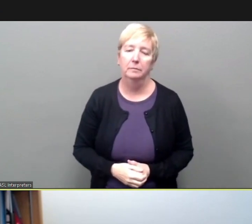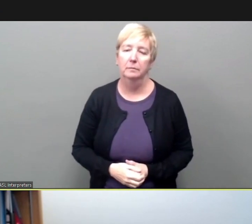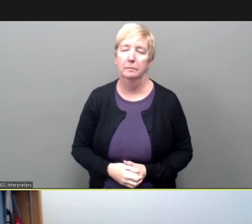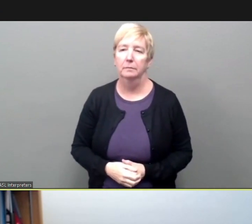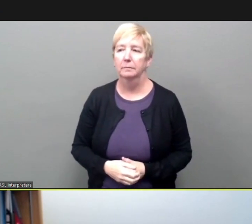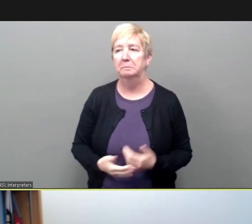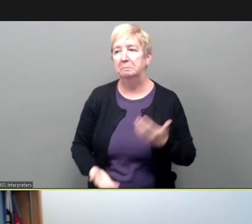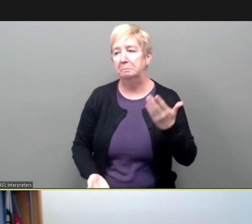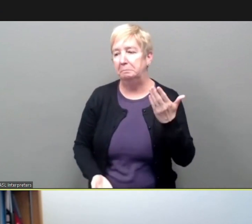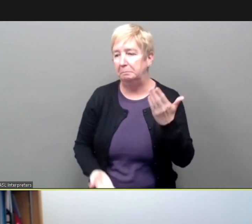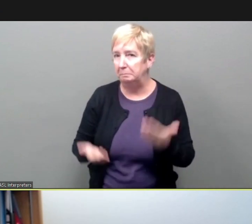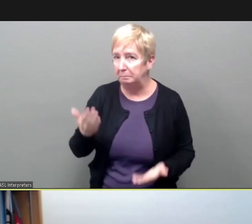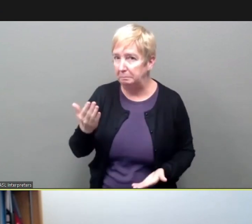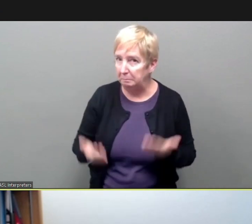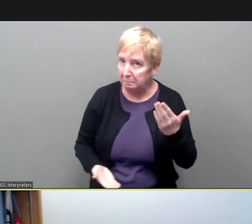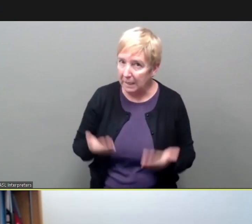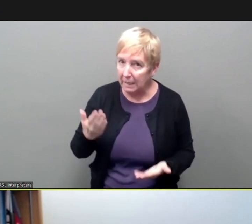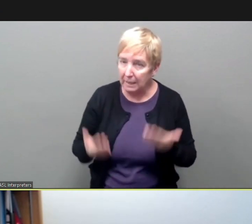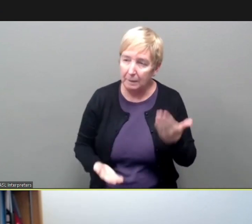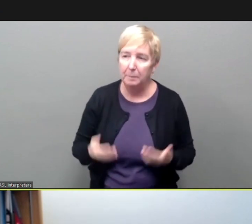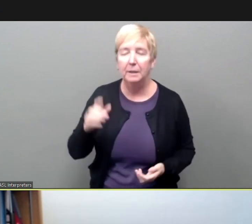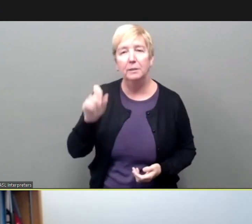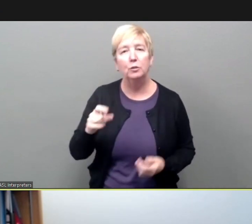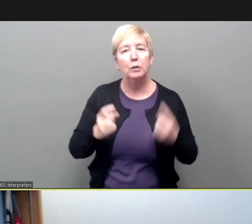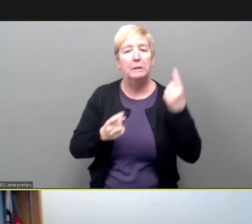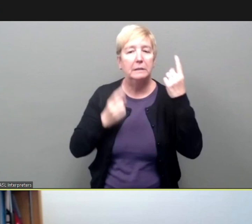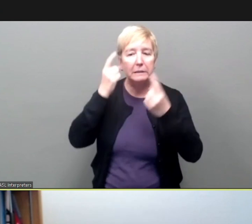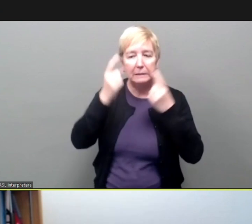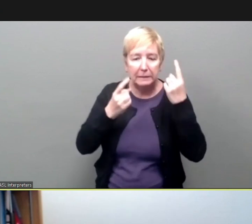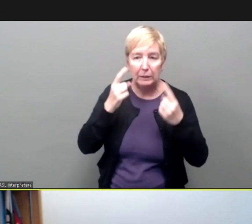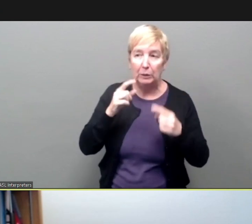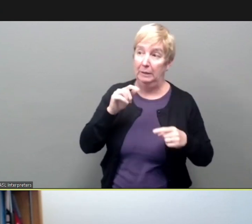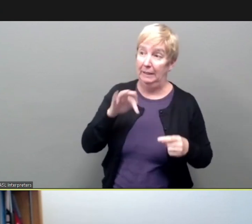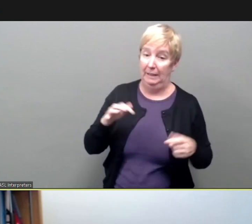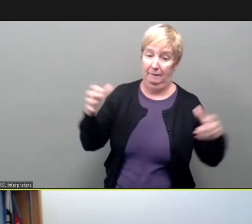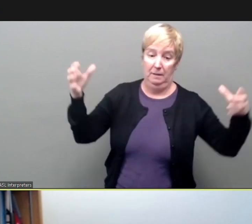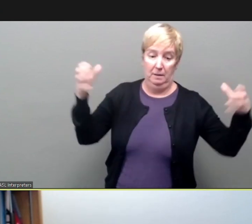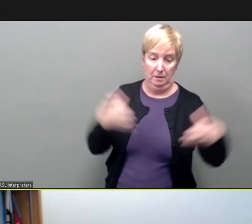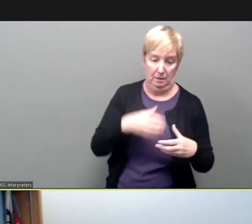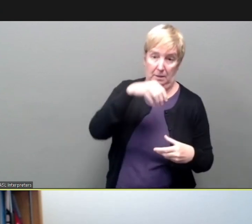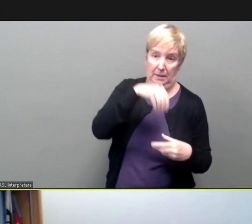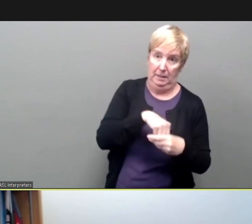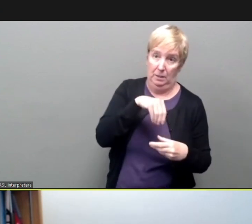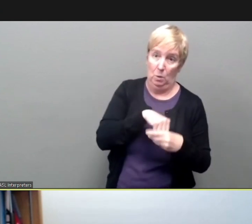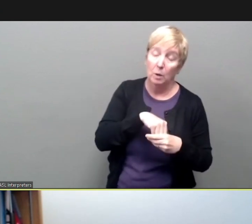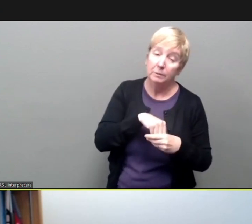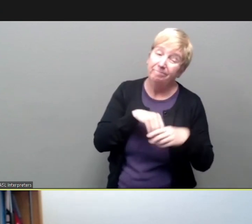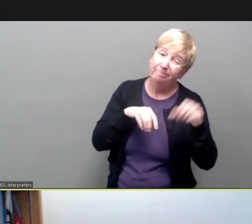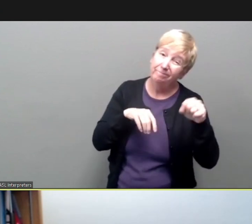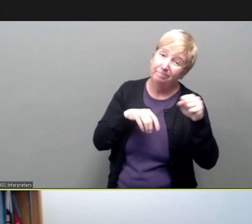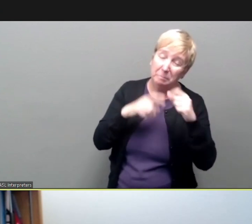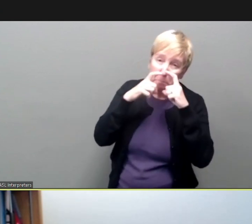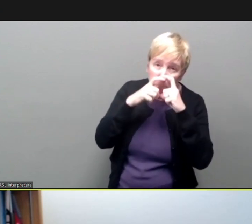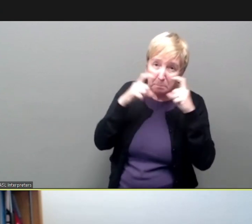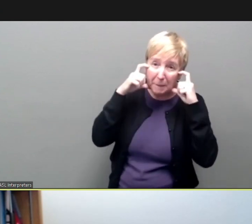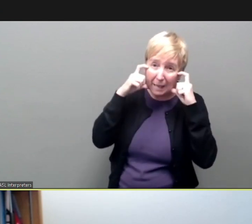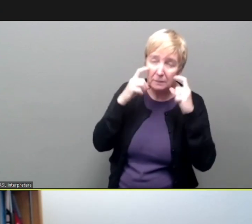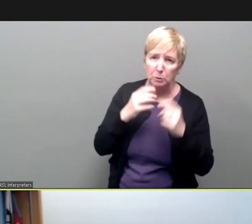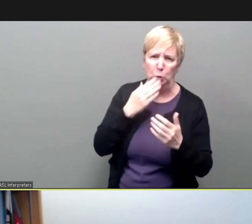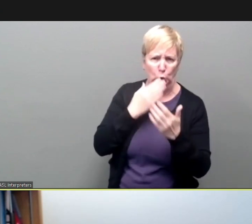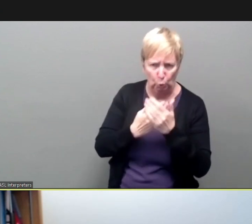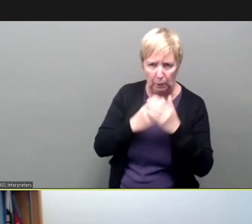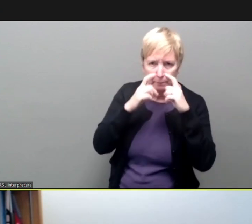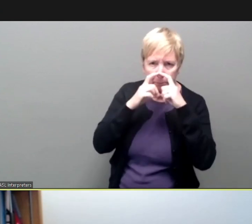think about if indoors, a well-fitted mask. And I think what some of our, maybe some of